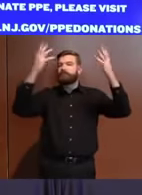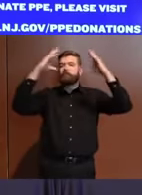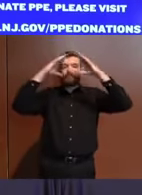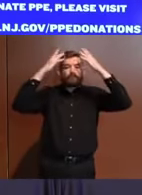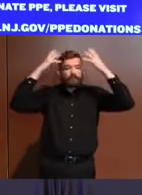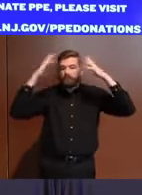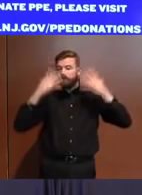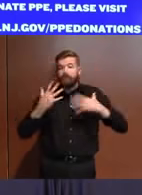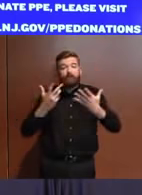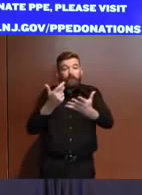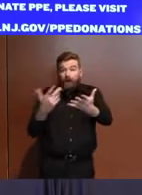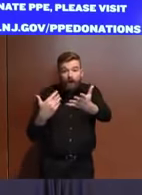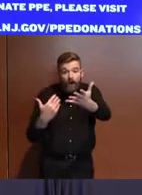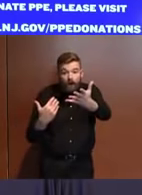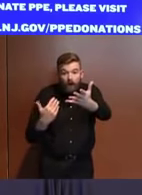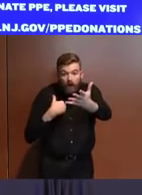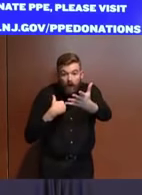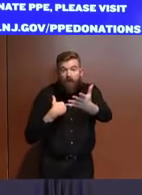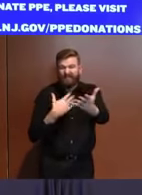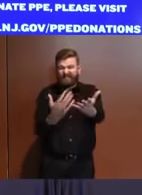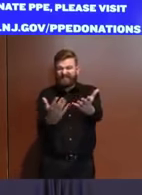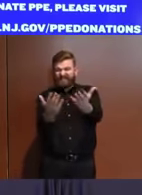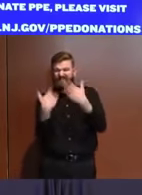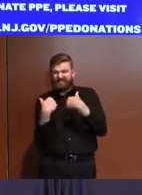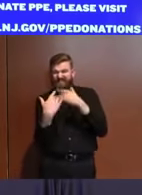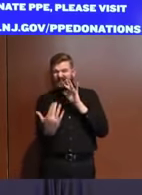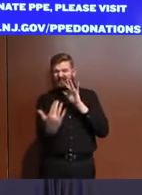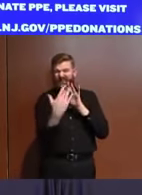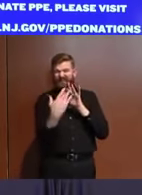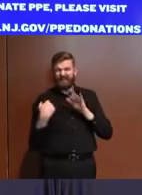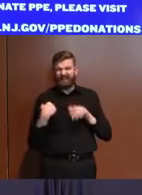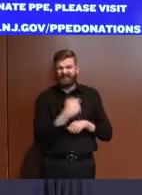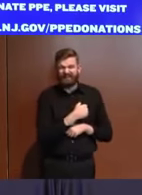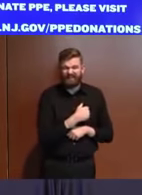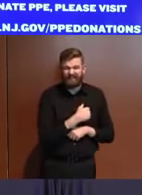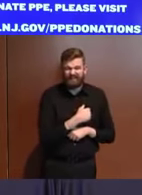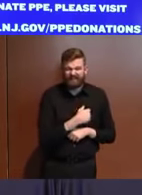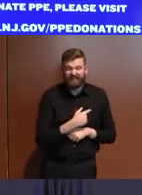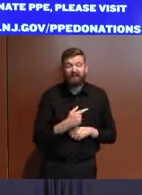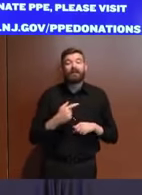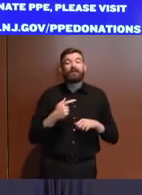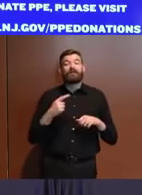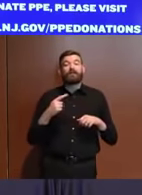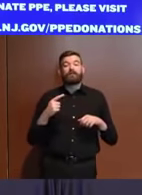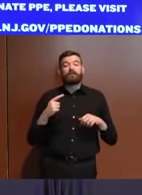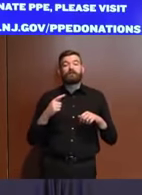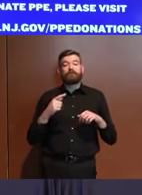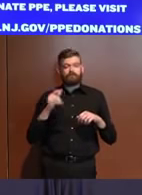to donate, please reach out to us again through our one-stop portal,